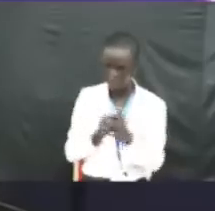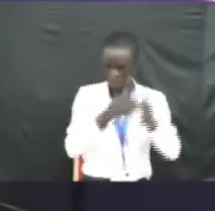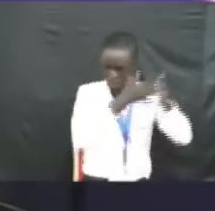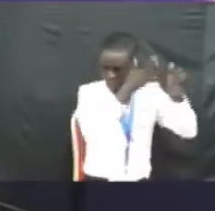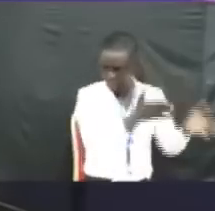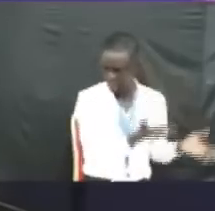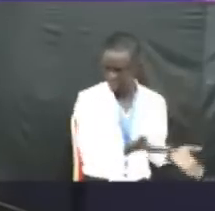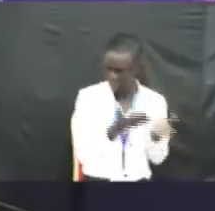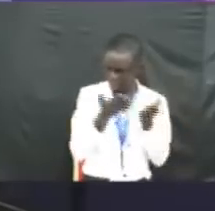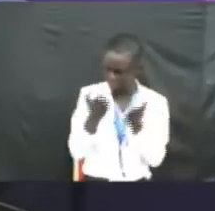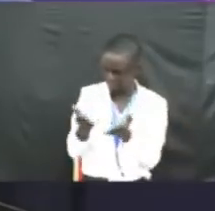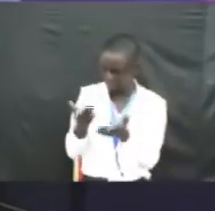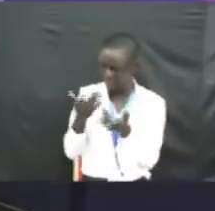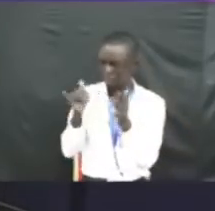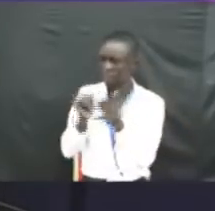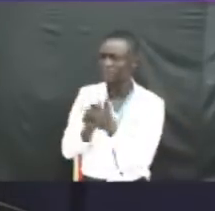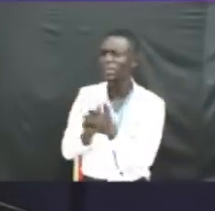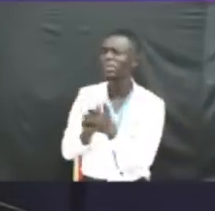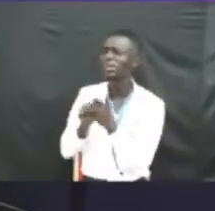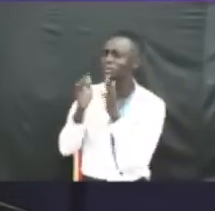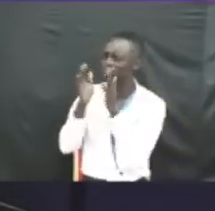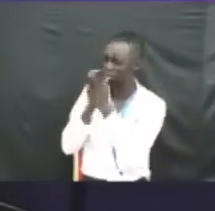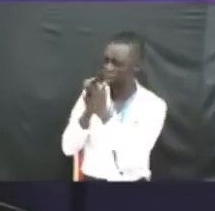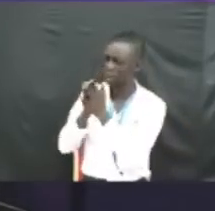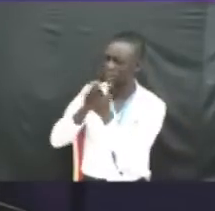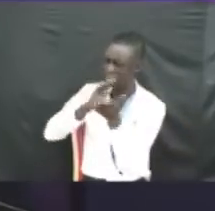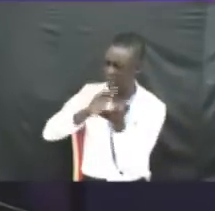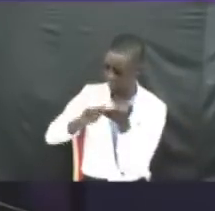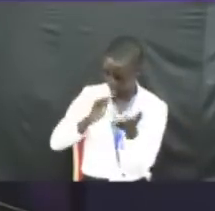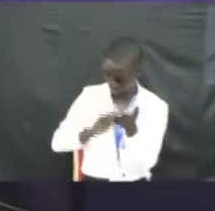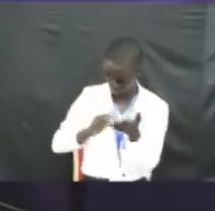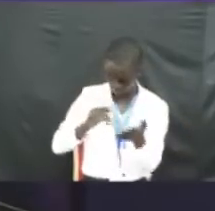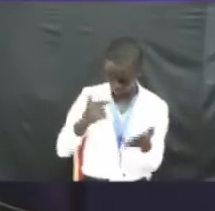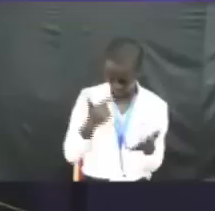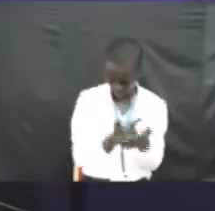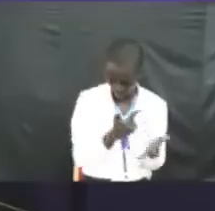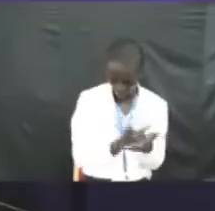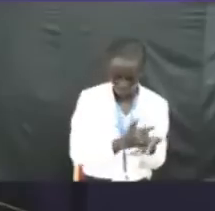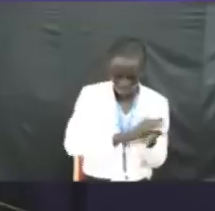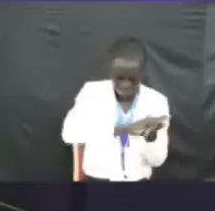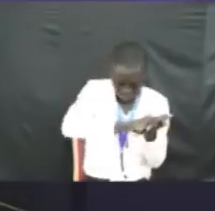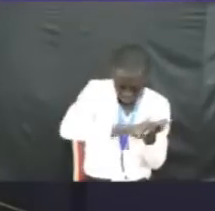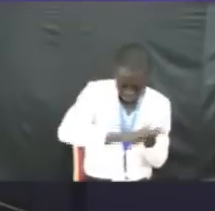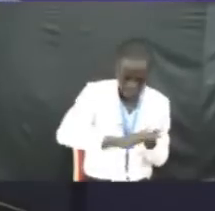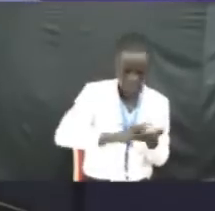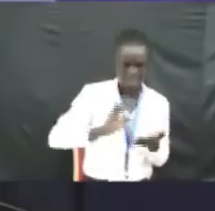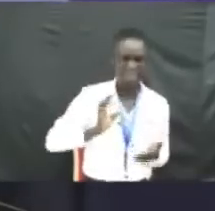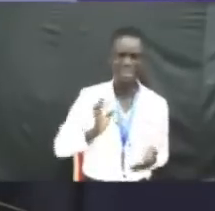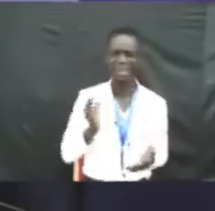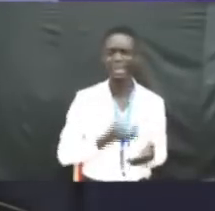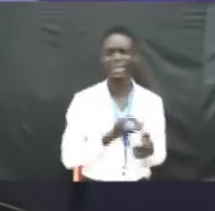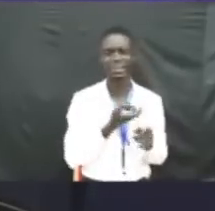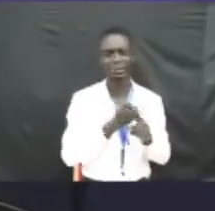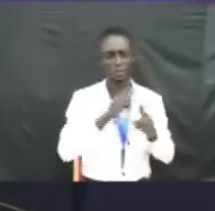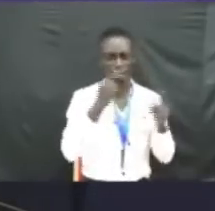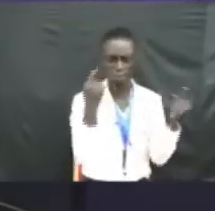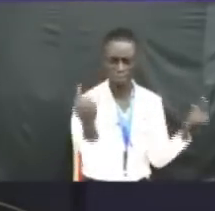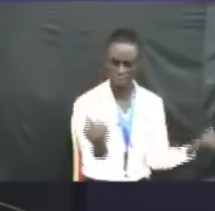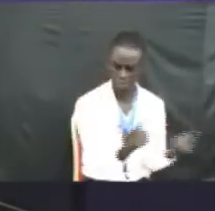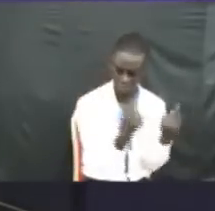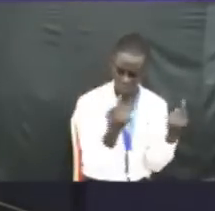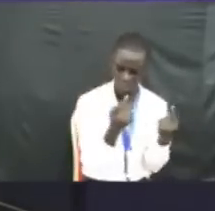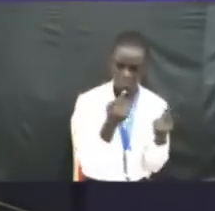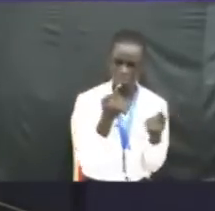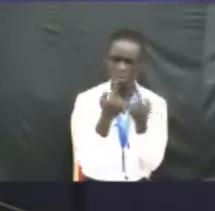nation guilty. And we pray that you will forgive us and cleanse us from this unrighteousness. For we have always